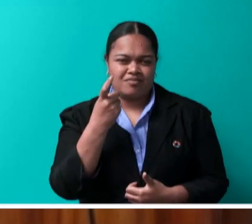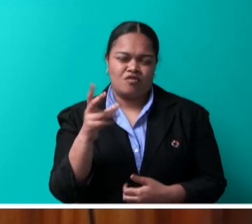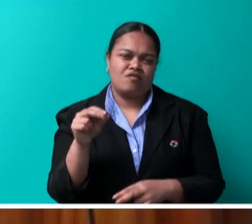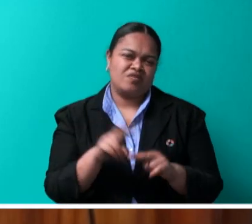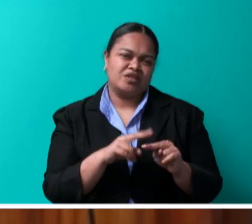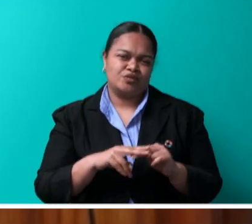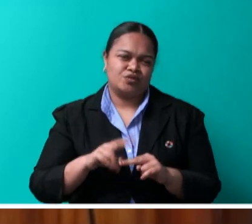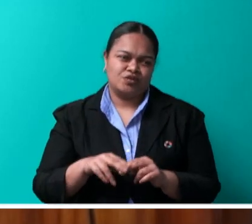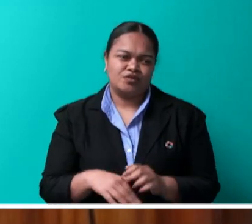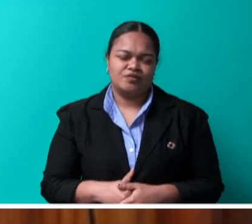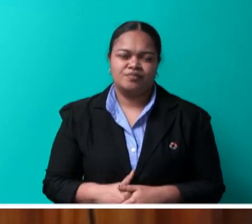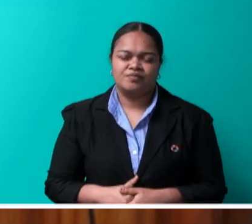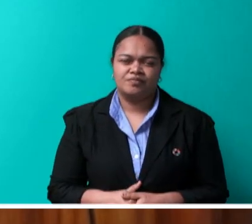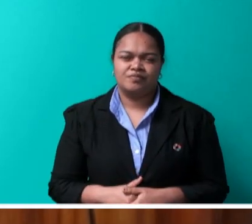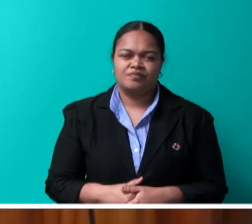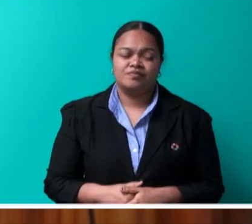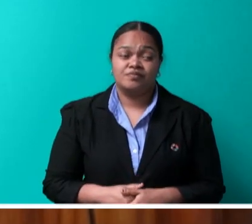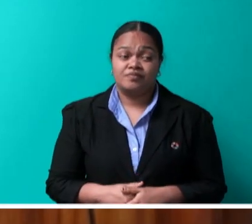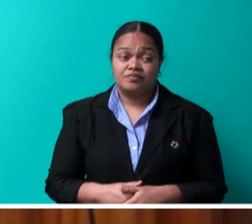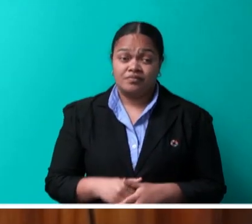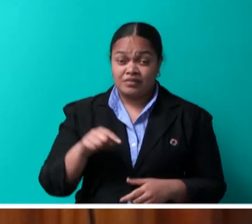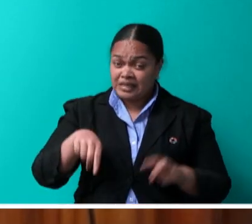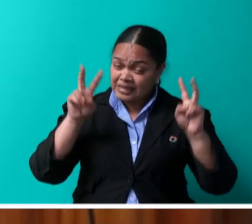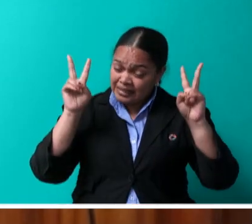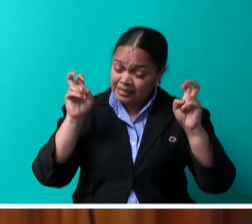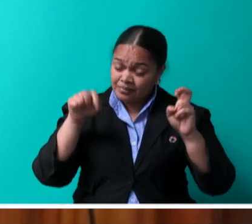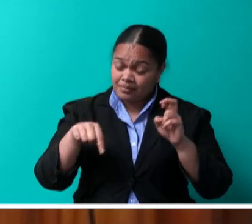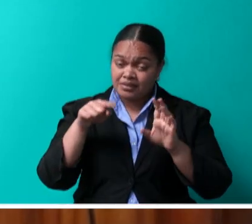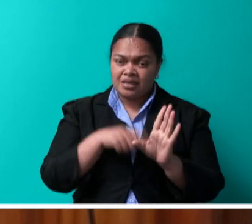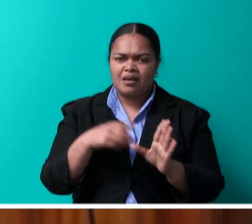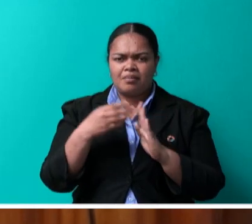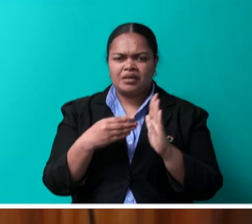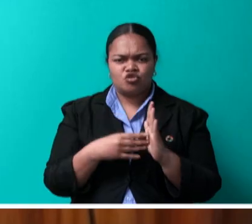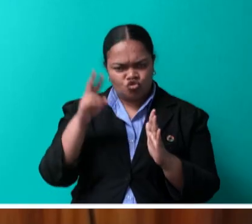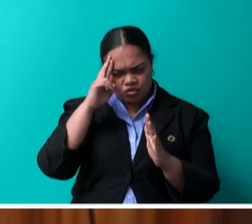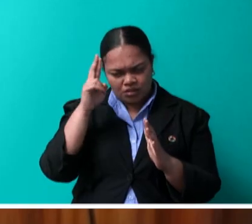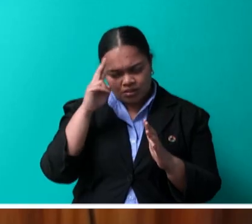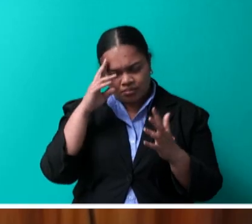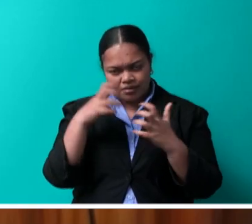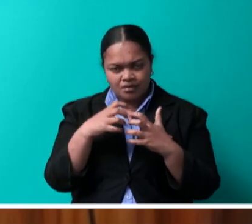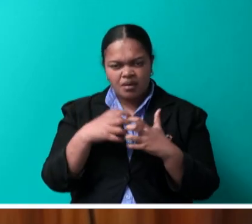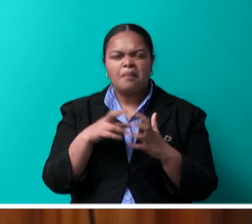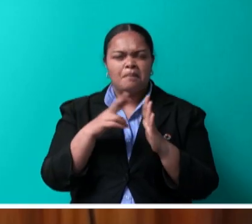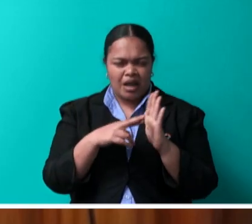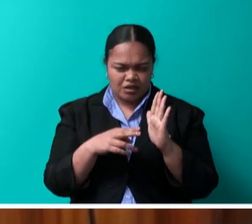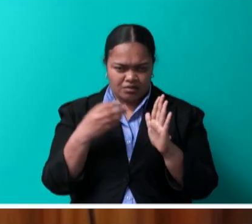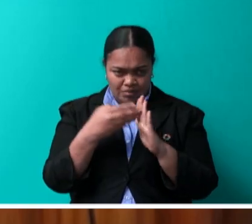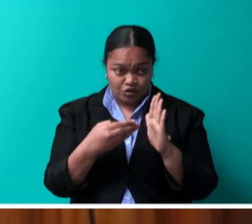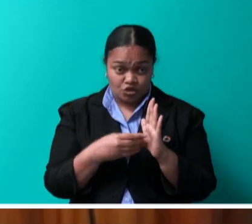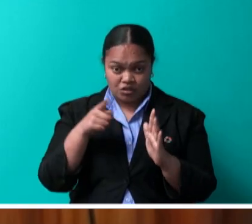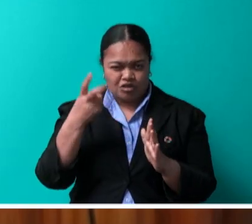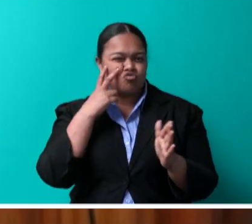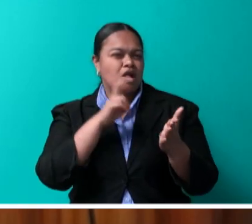of Fiji. The theme of this year's budget, a reasonable budget for a sustainable future,